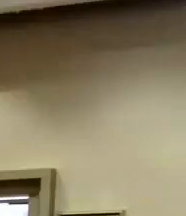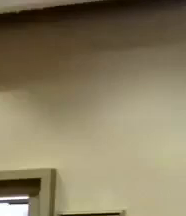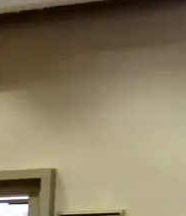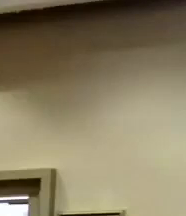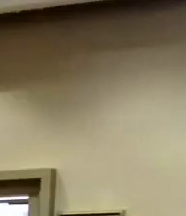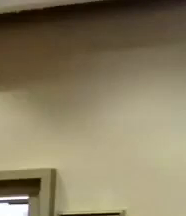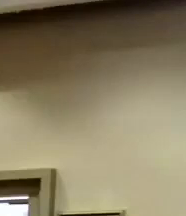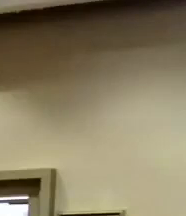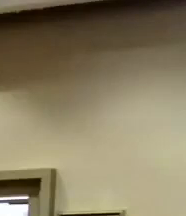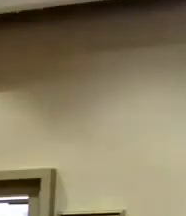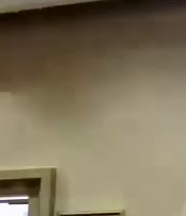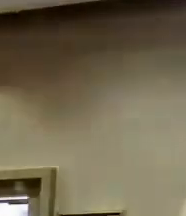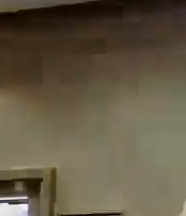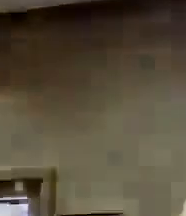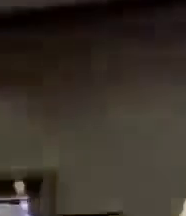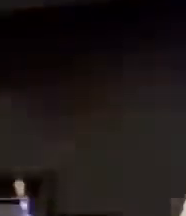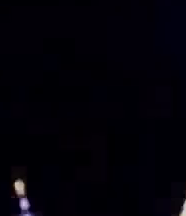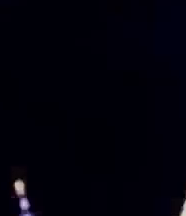All right.